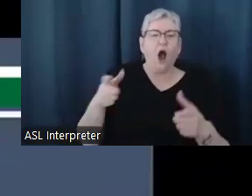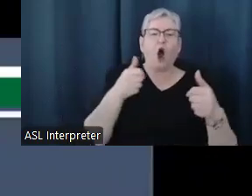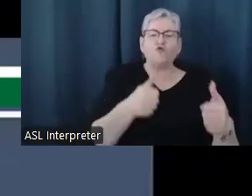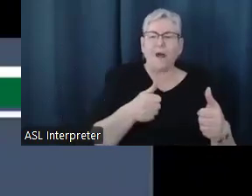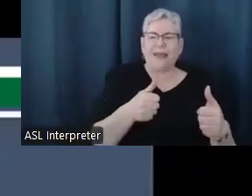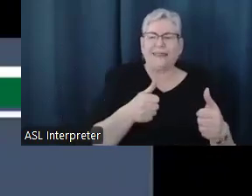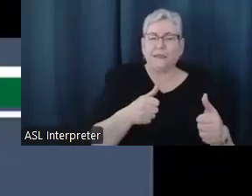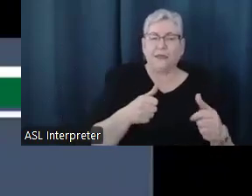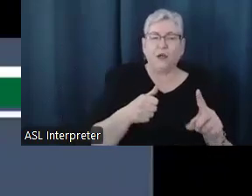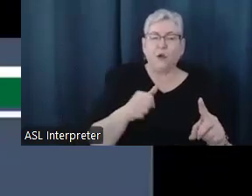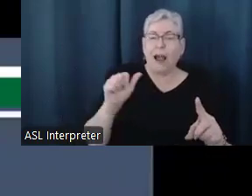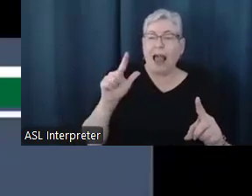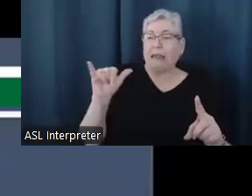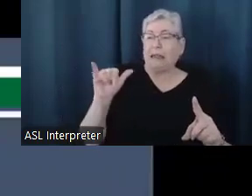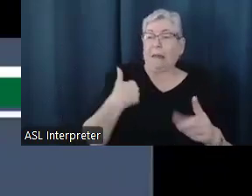see them. Okay, good to know.